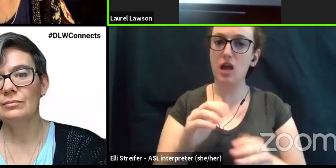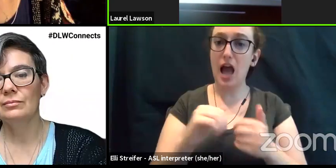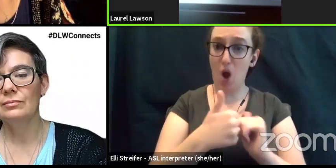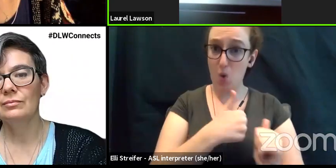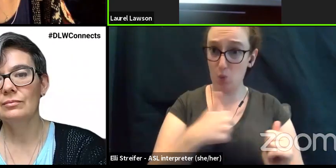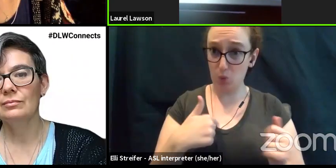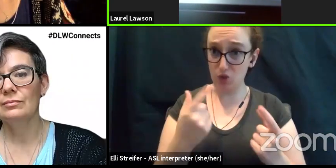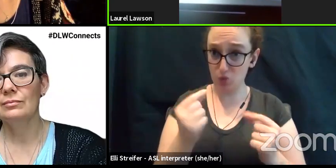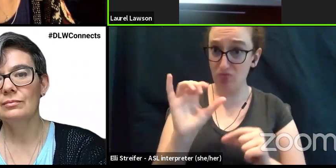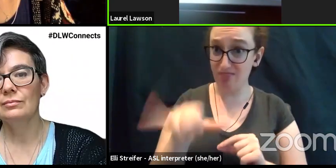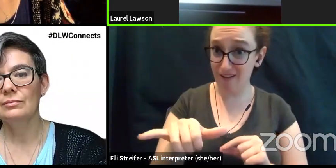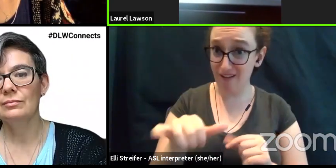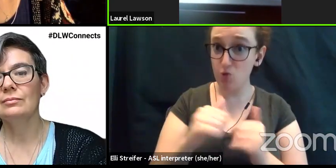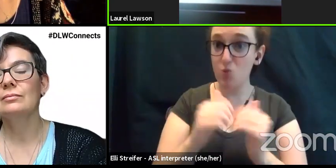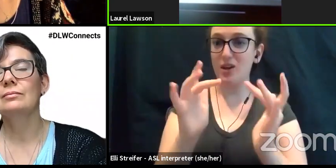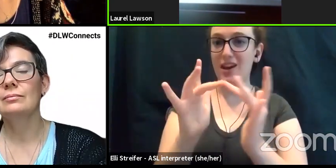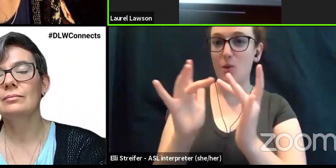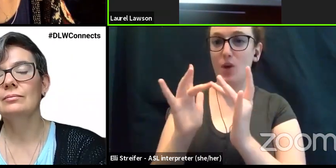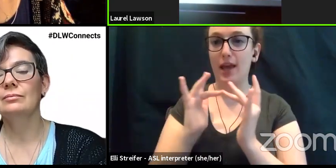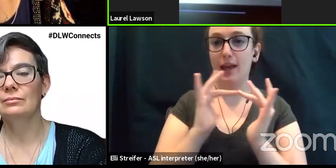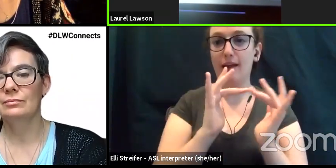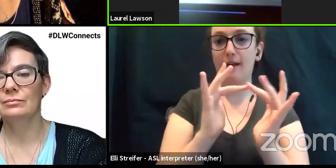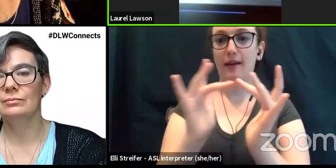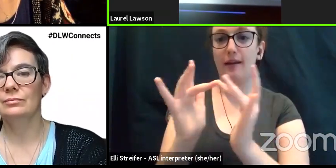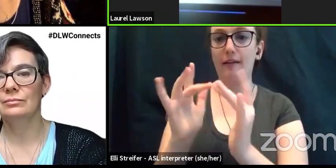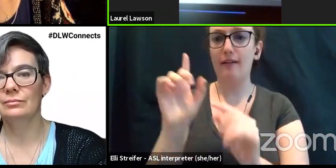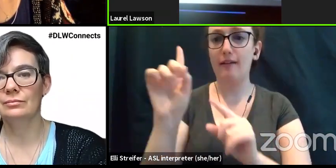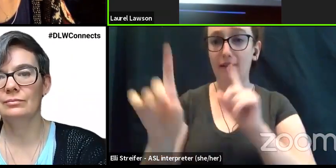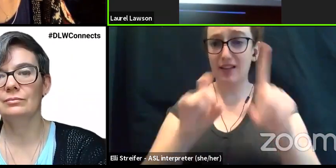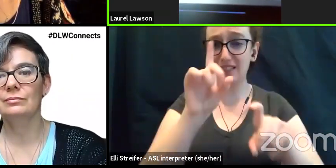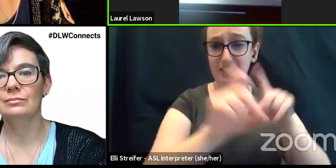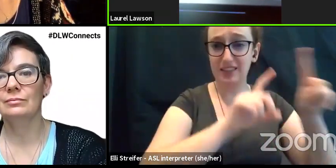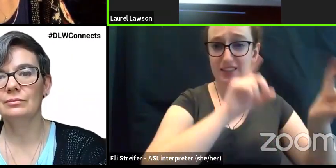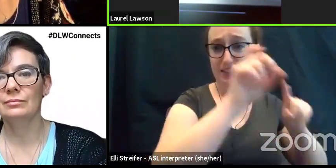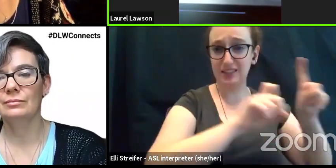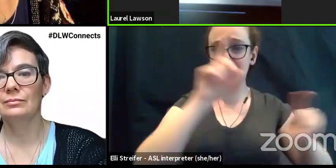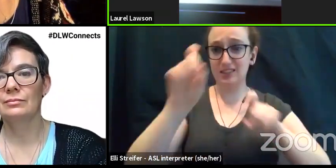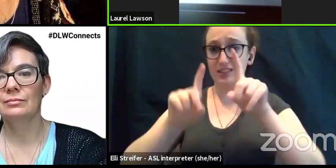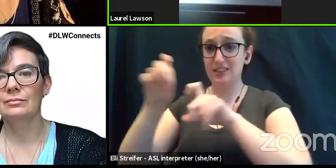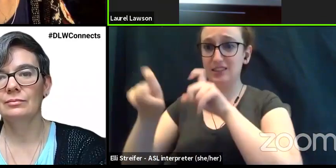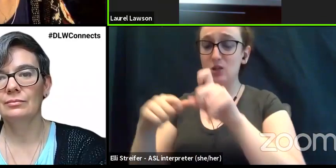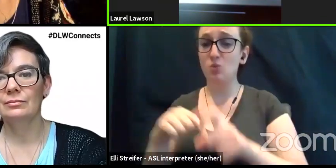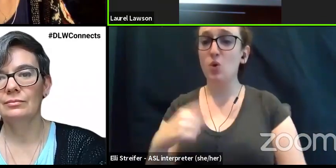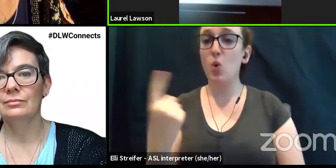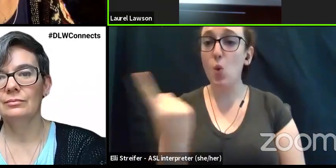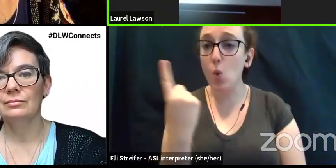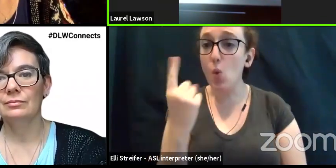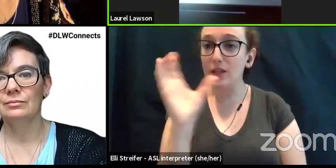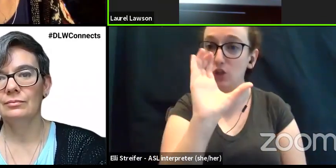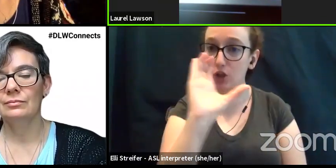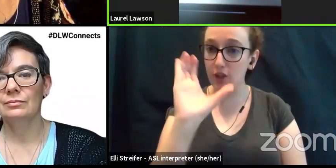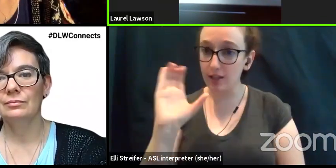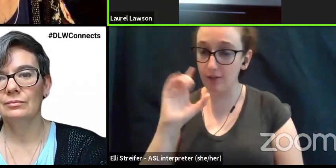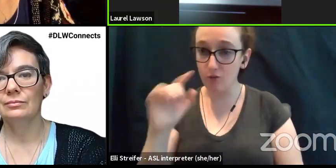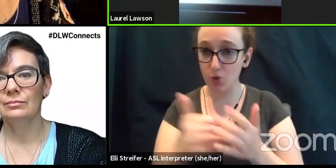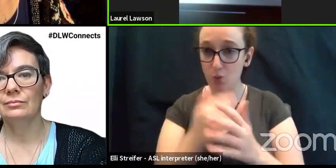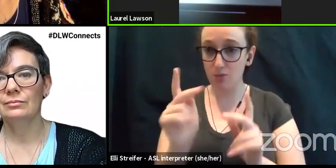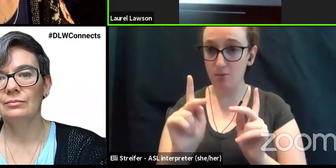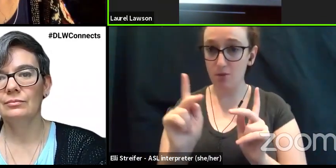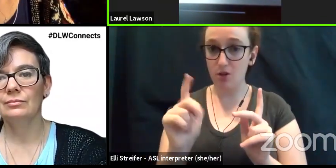networks. We ask and we ask and we ask, and we are always looking. In fact, we have some